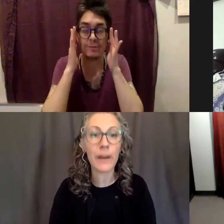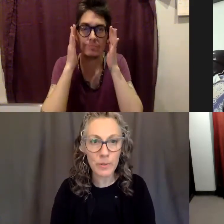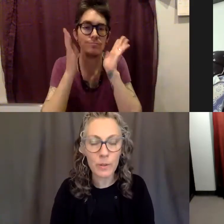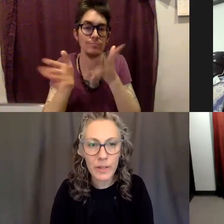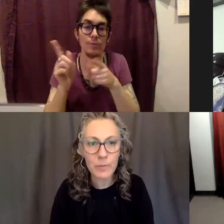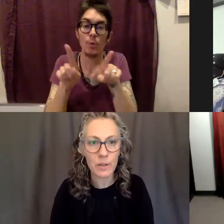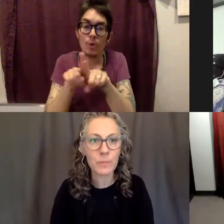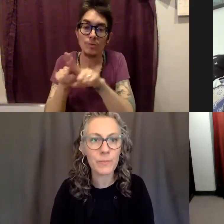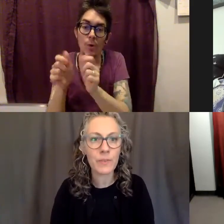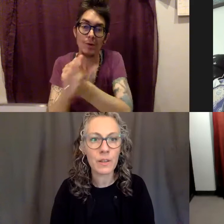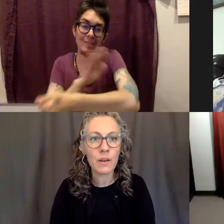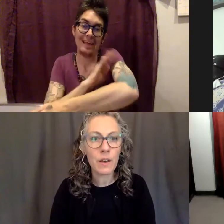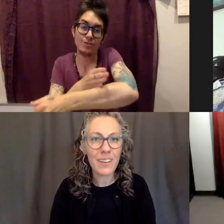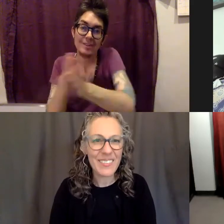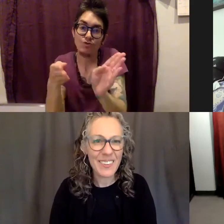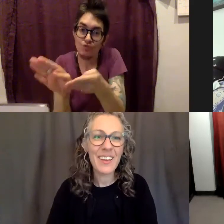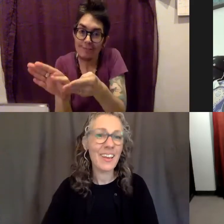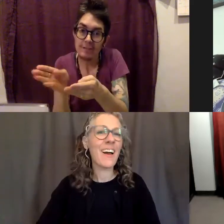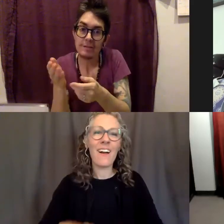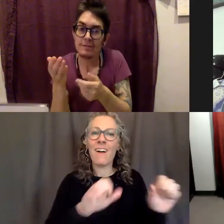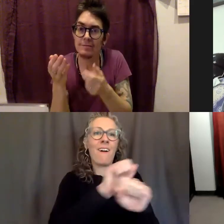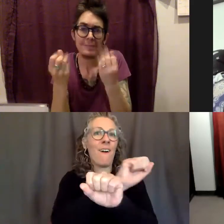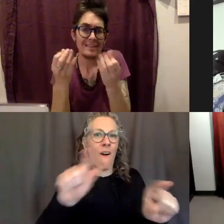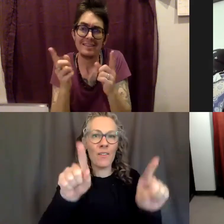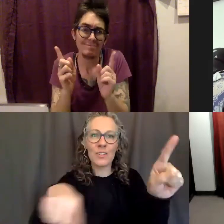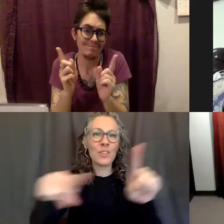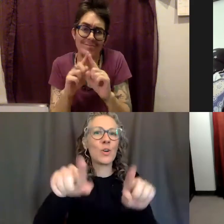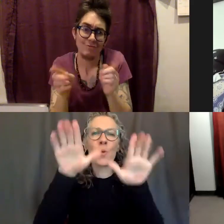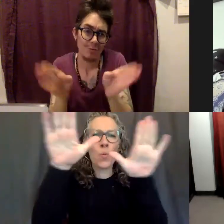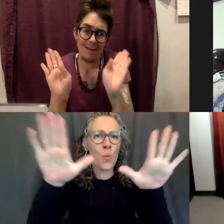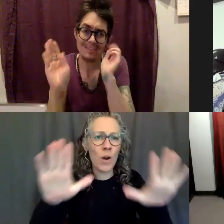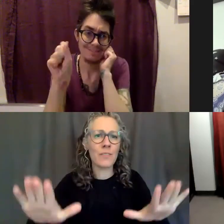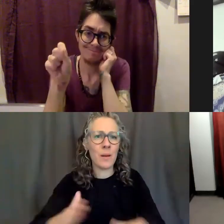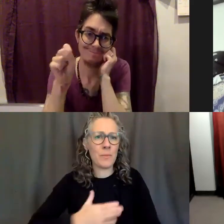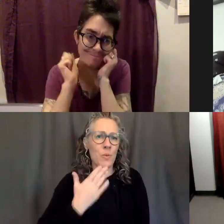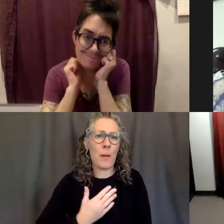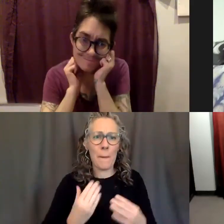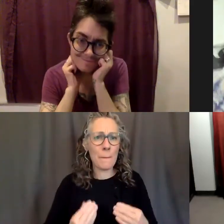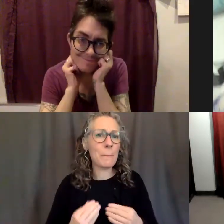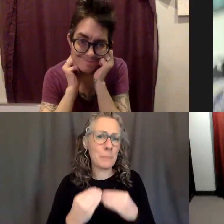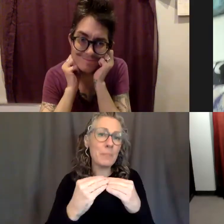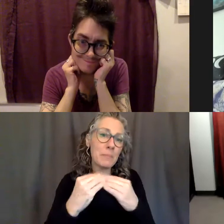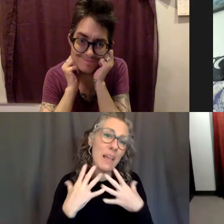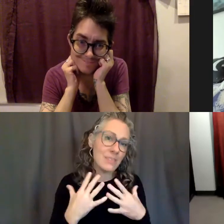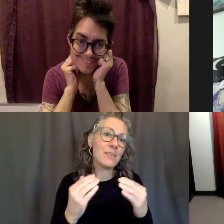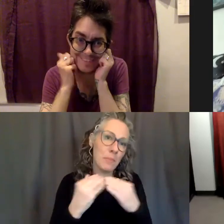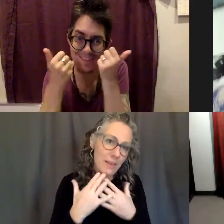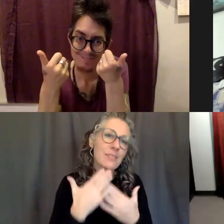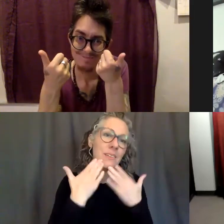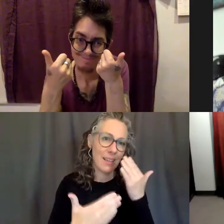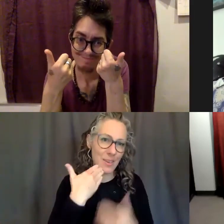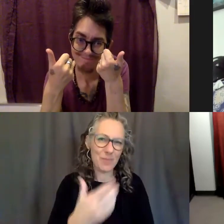pressure, absolutely up to you. Oh, all of you are wonderful. I am just so blessed. Thank